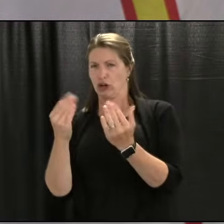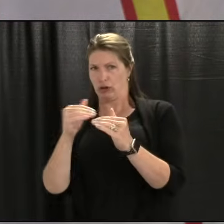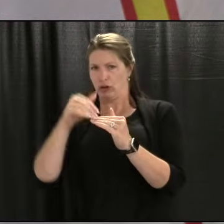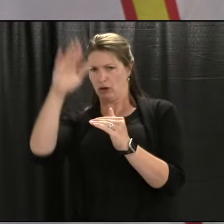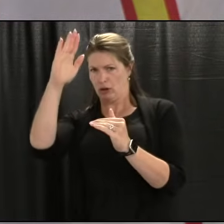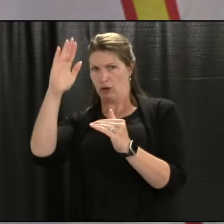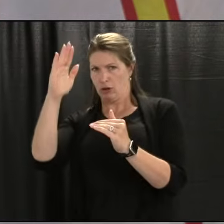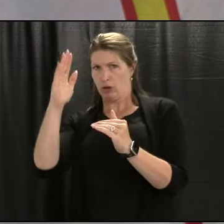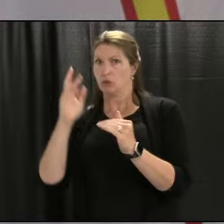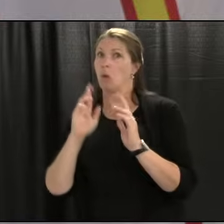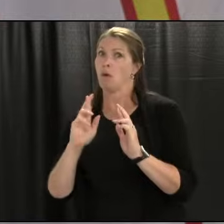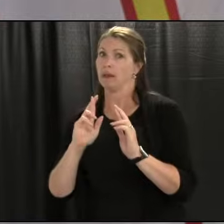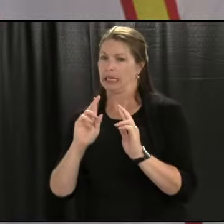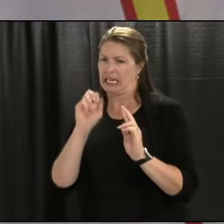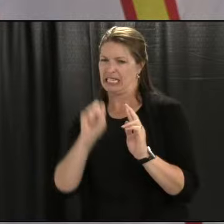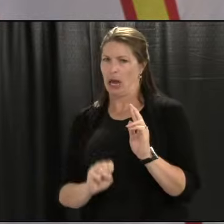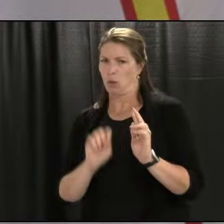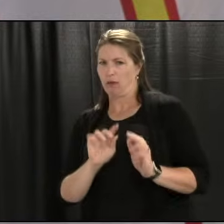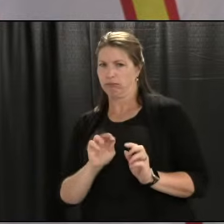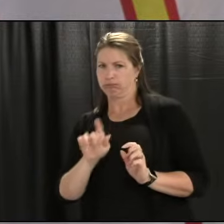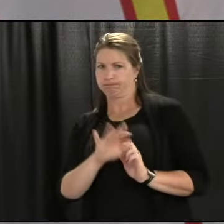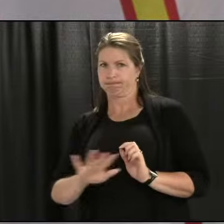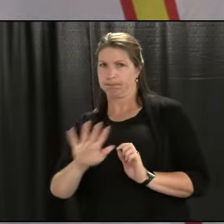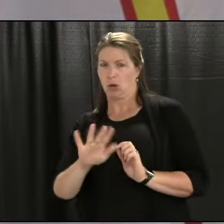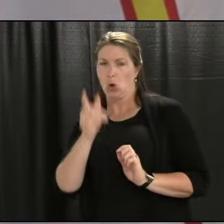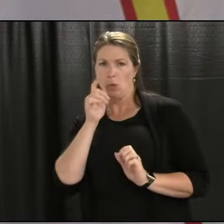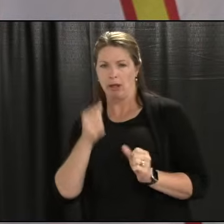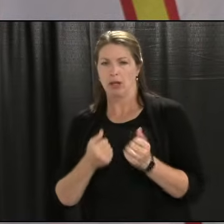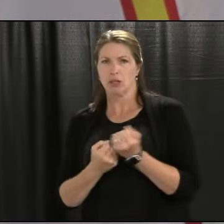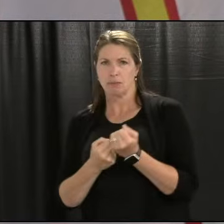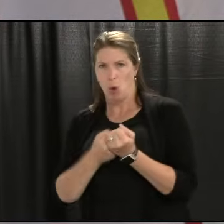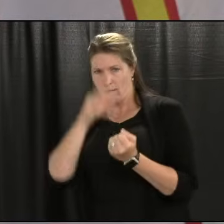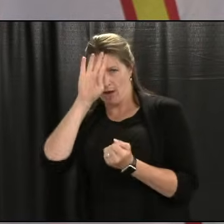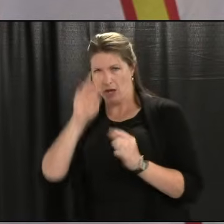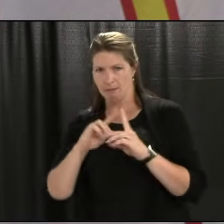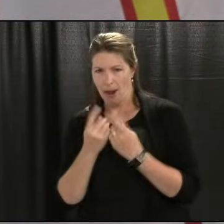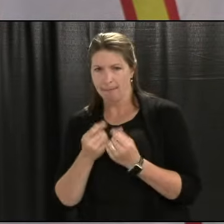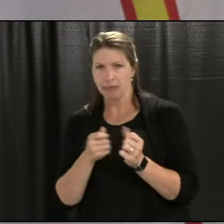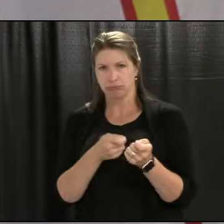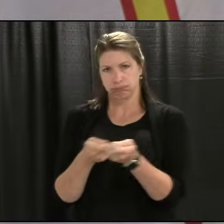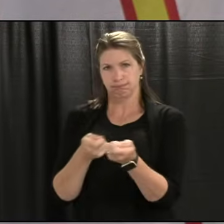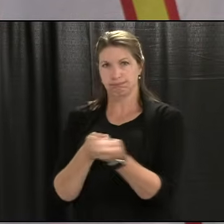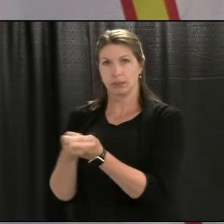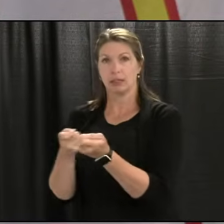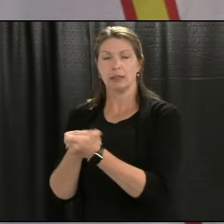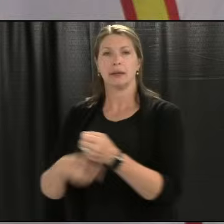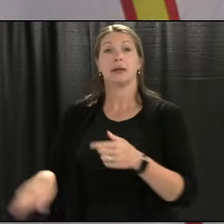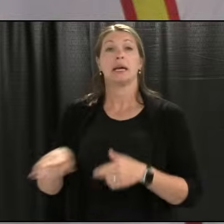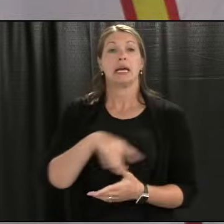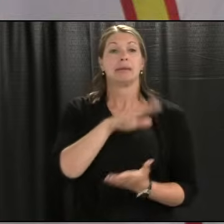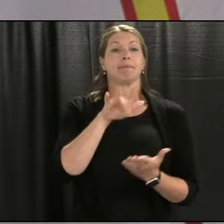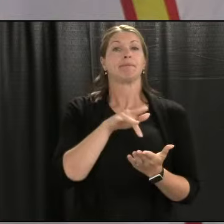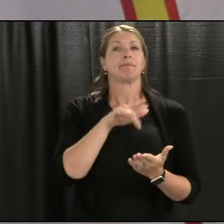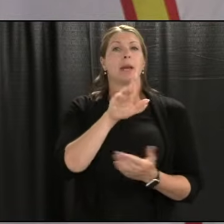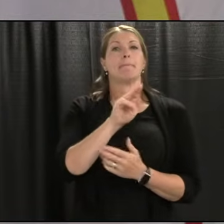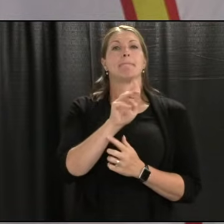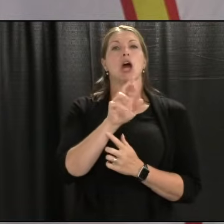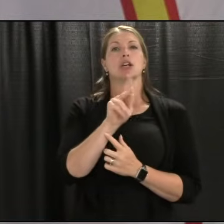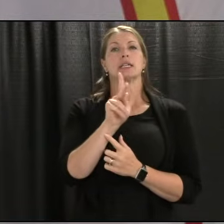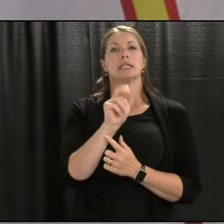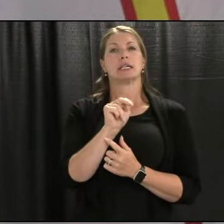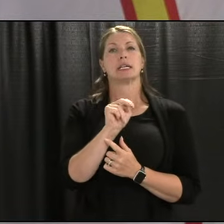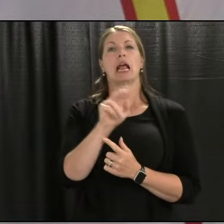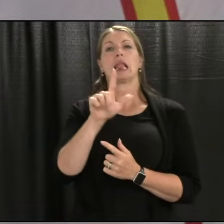fire. The Martin Lake fire, this morning's aerial assessment confirmed the fire has not crossed